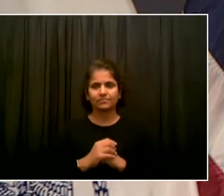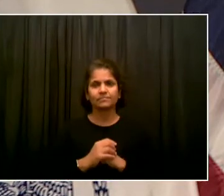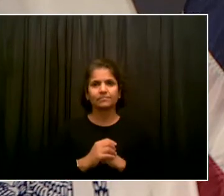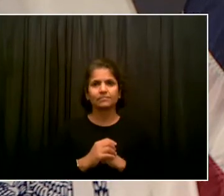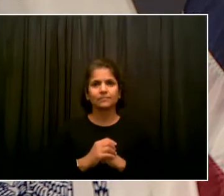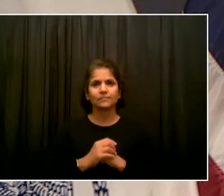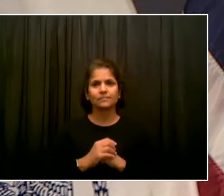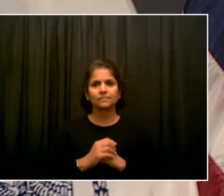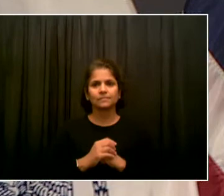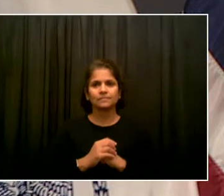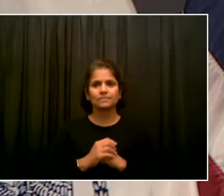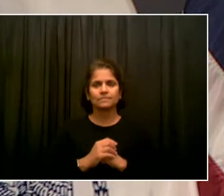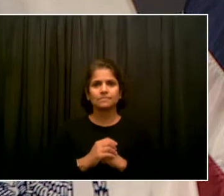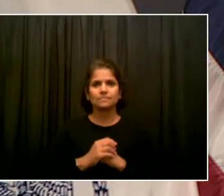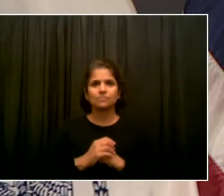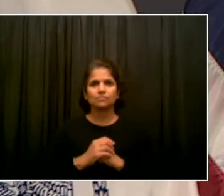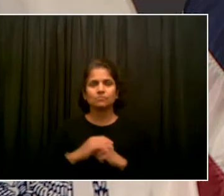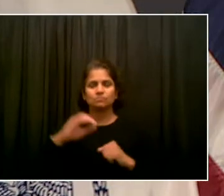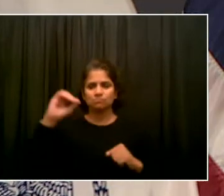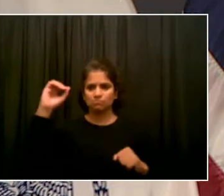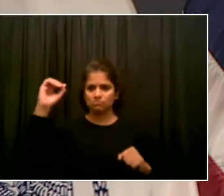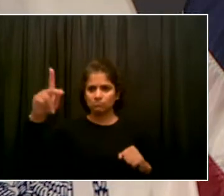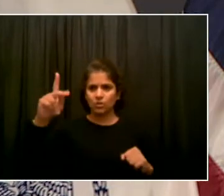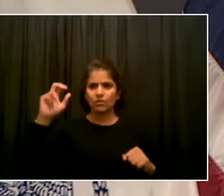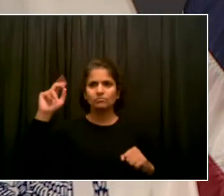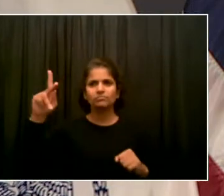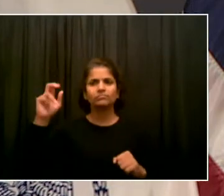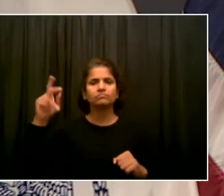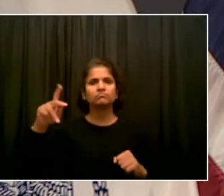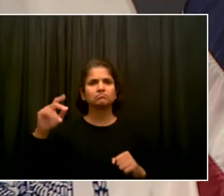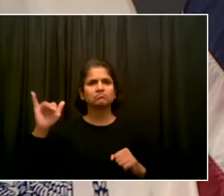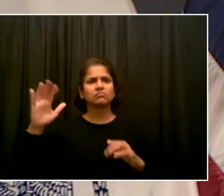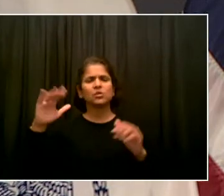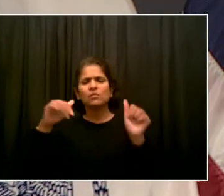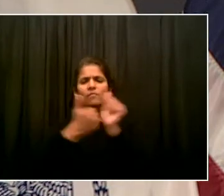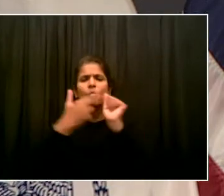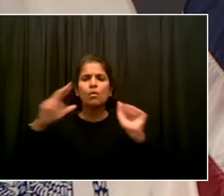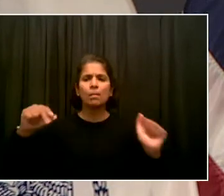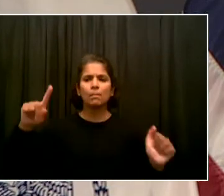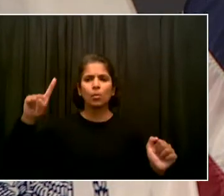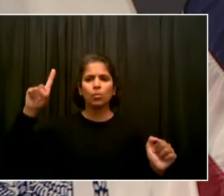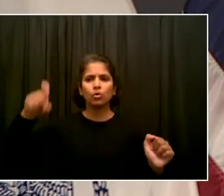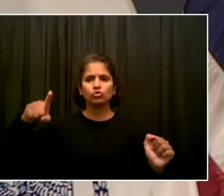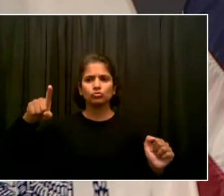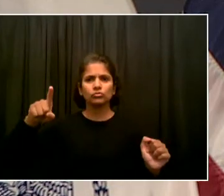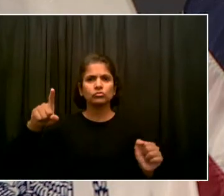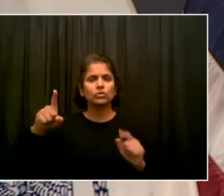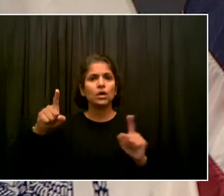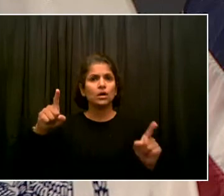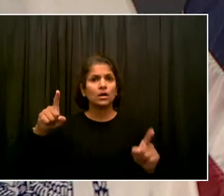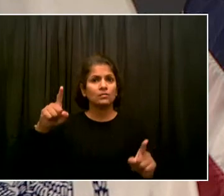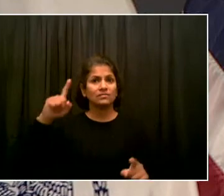Follow-up, and at what point might you support it? I guess, I don't want to put words in your mouth, but once the